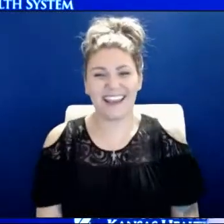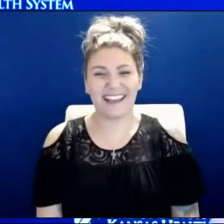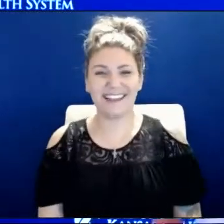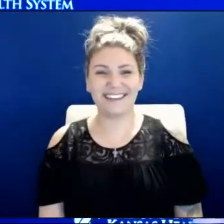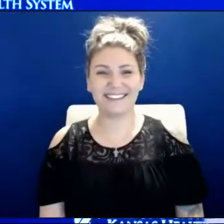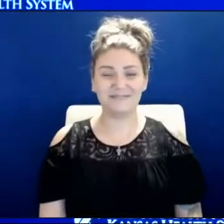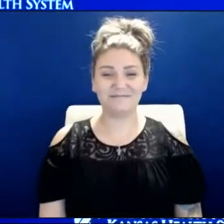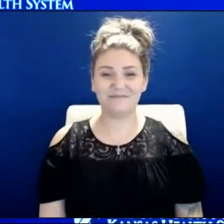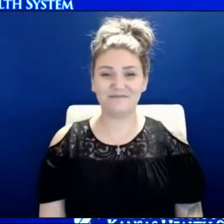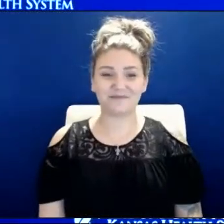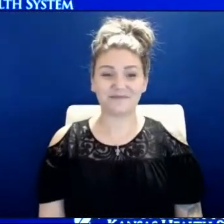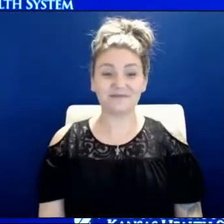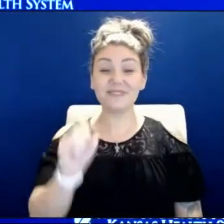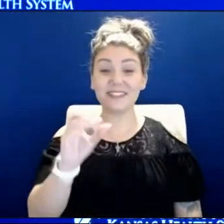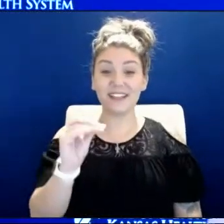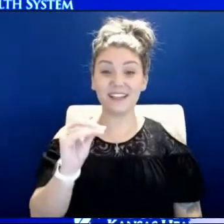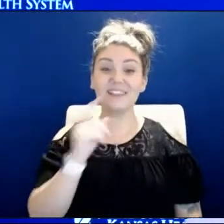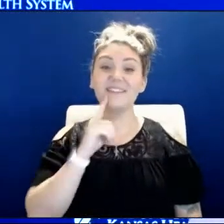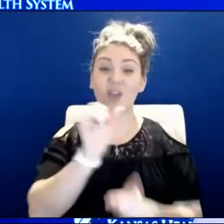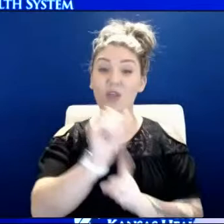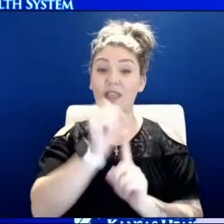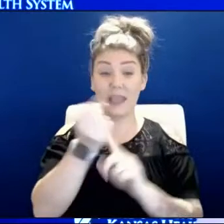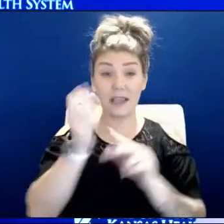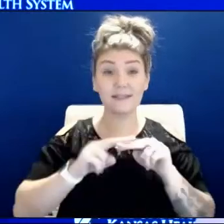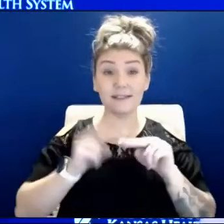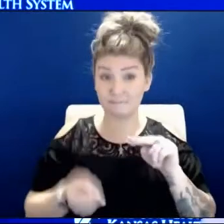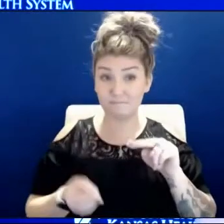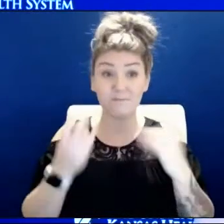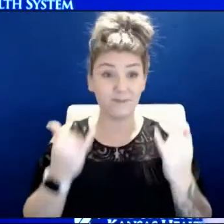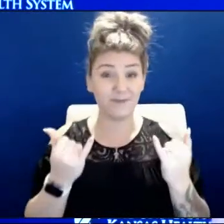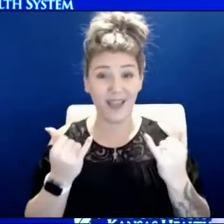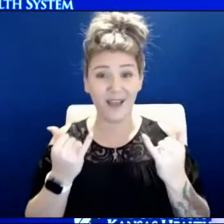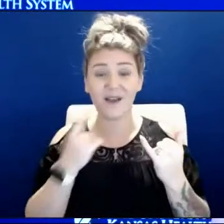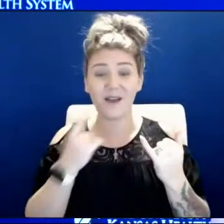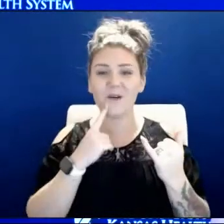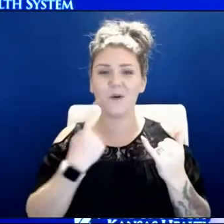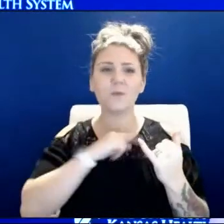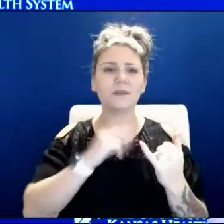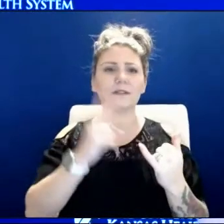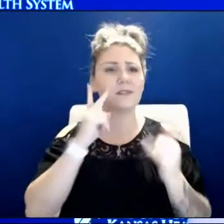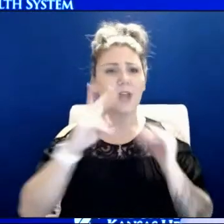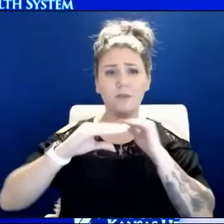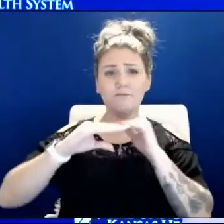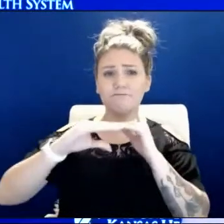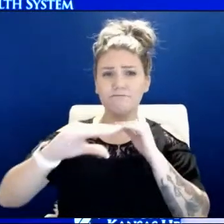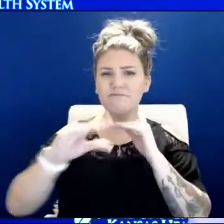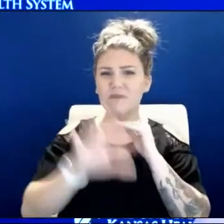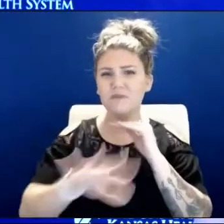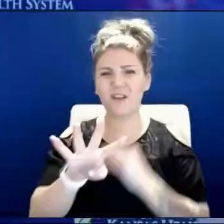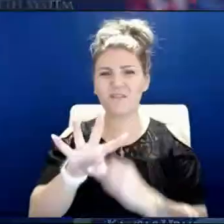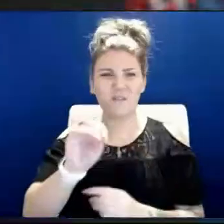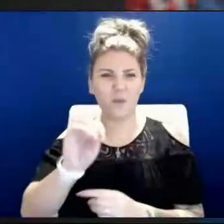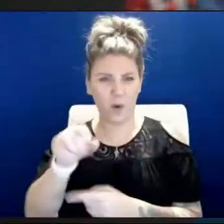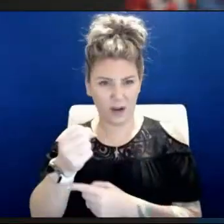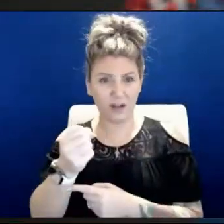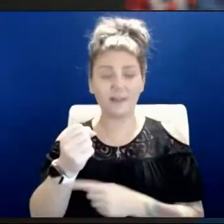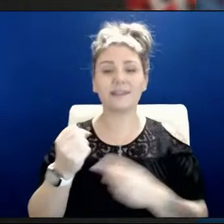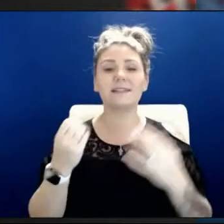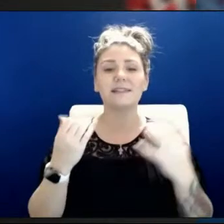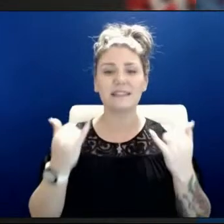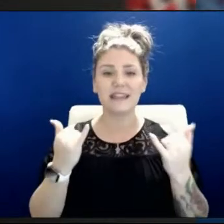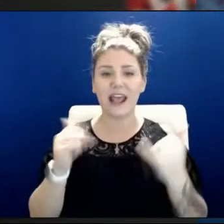Our cases are going down now. We had seen kind of a plateau there in the 40s. Now, 38